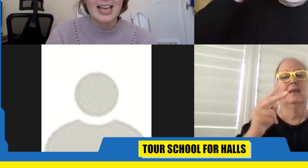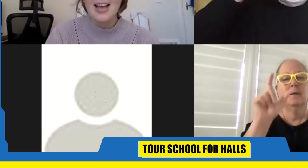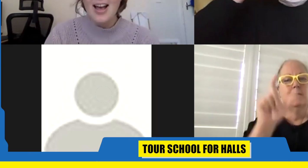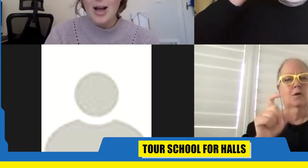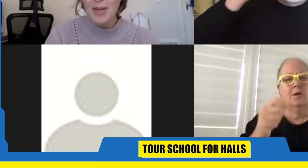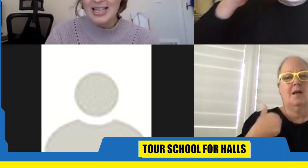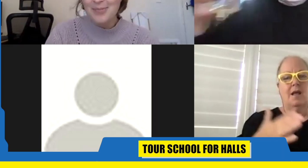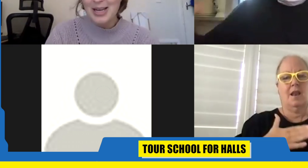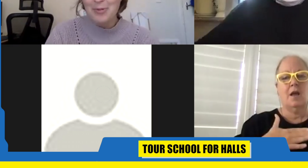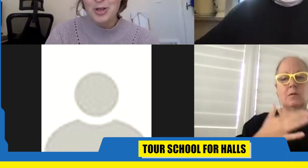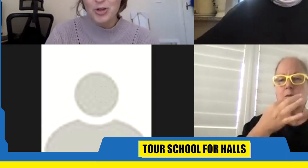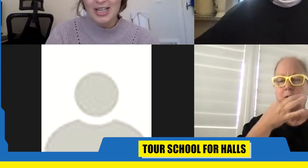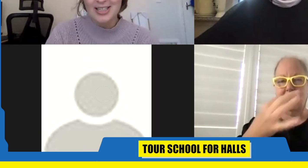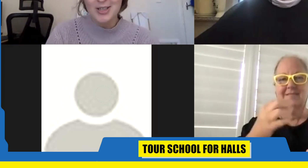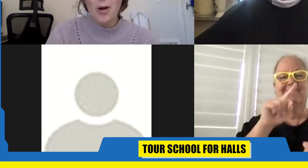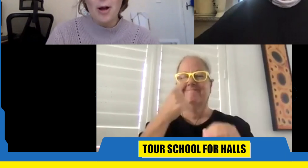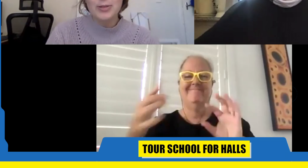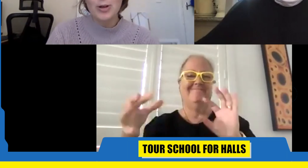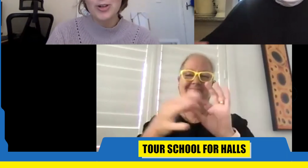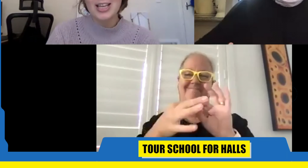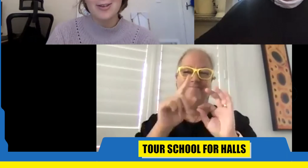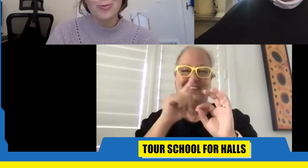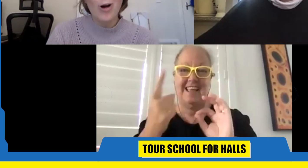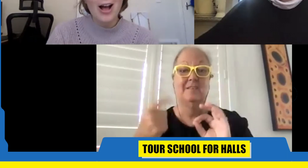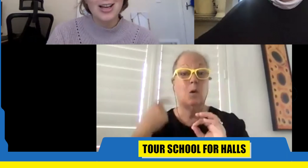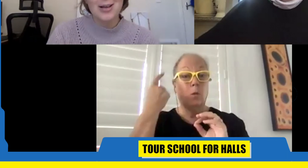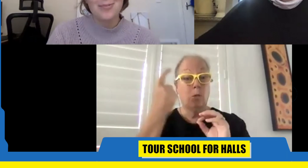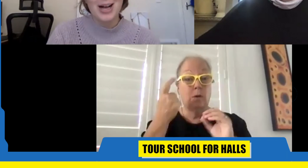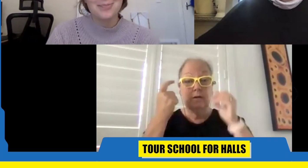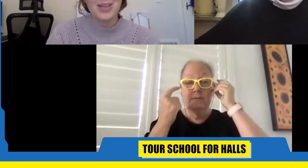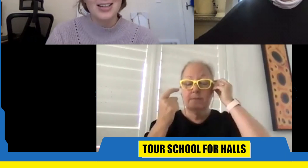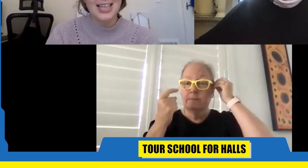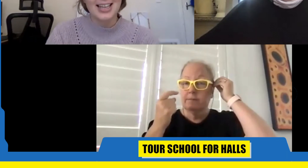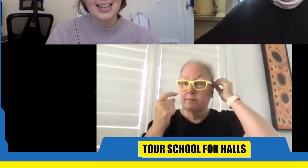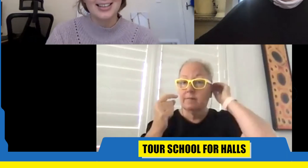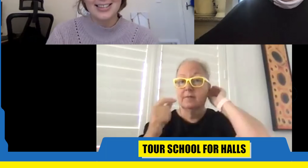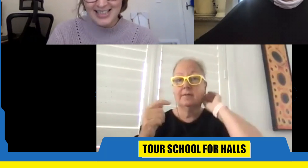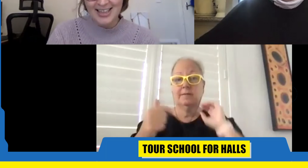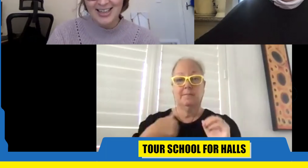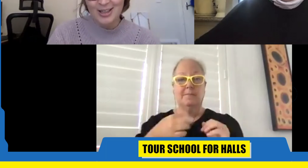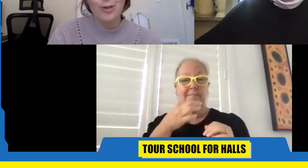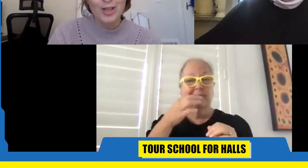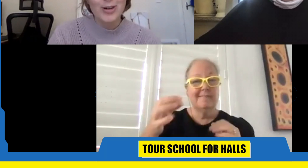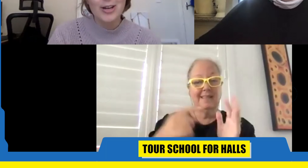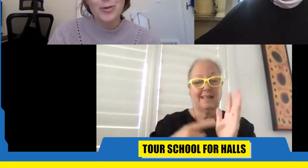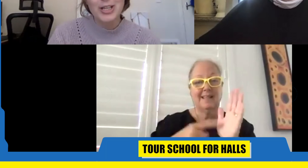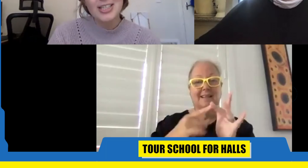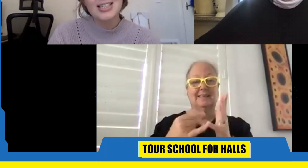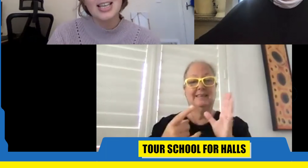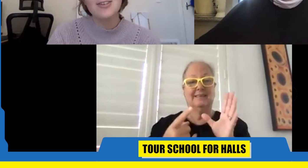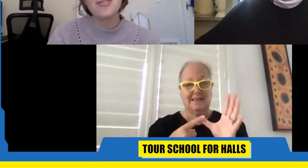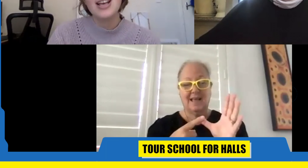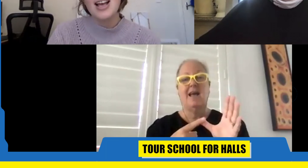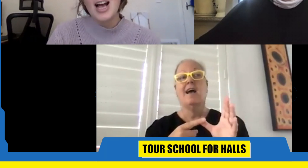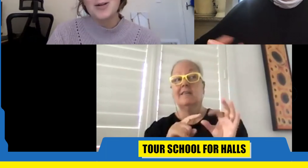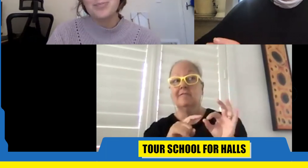today hasn't been able to join us. So I was wondering if, while I'm asking Lisa the first round of questions,